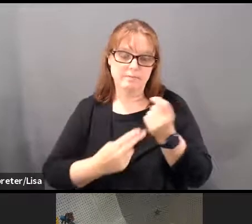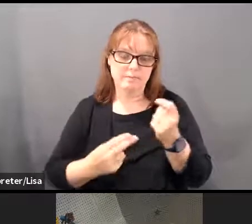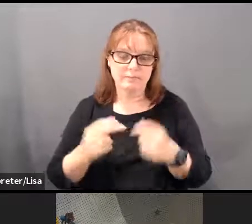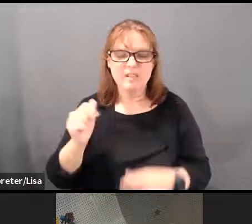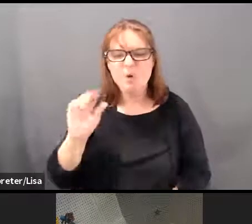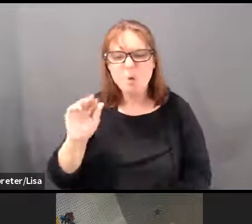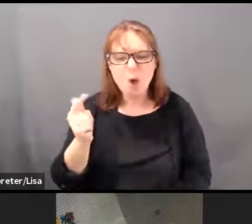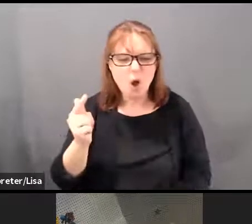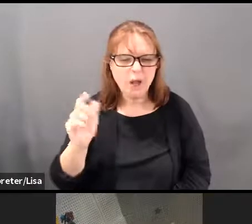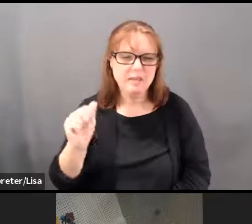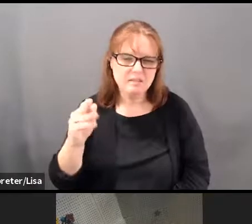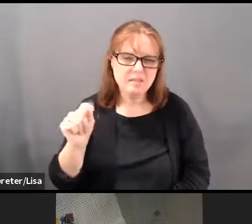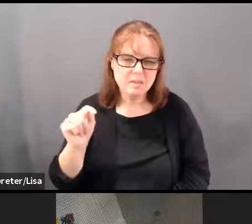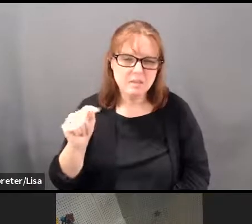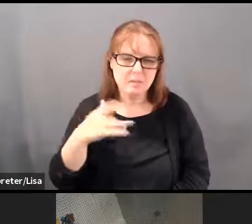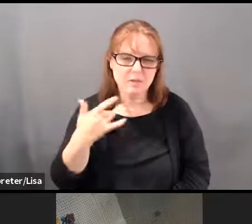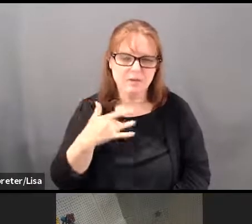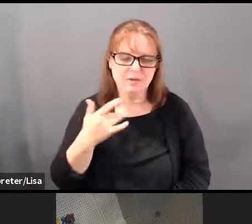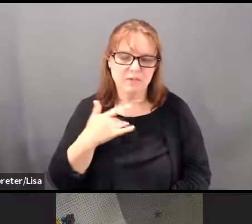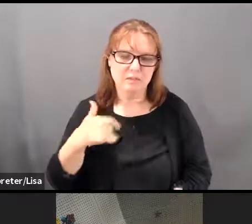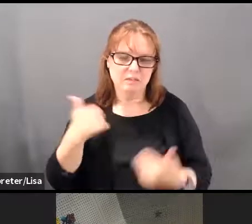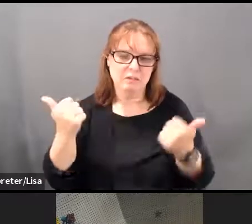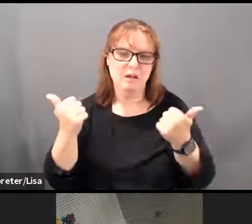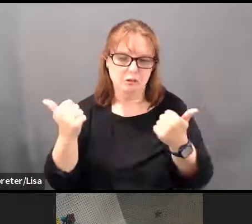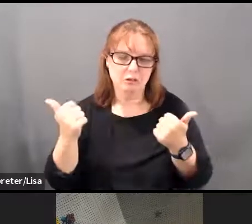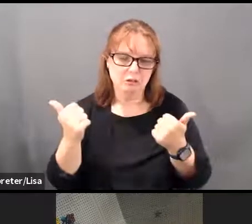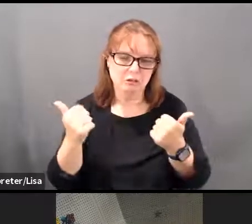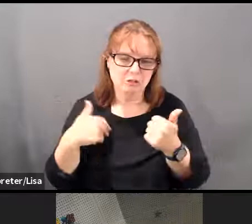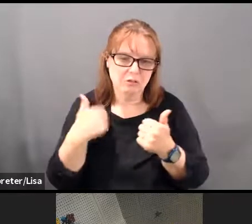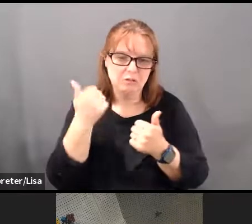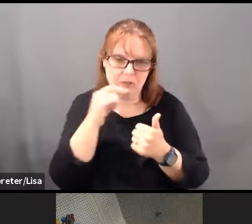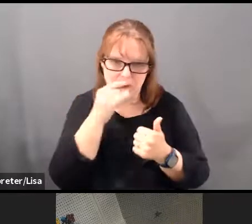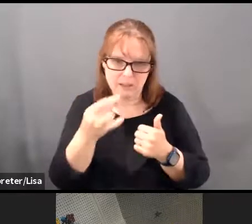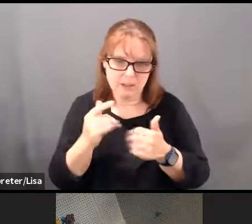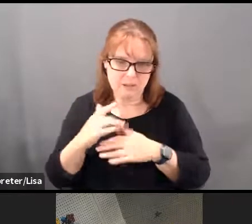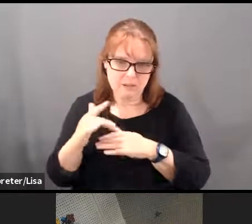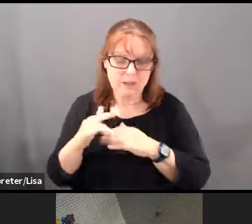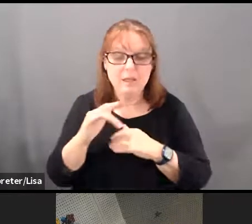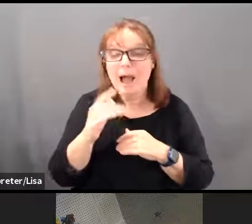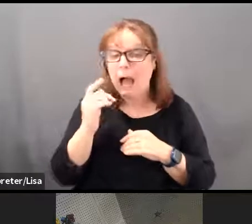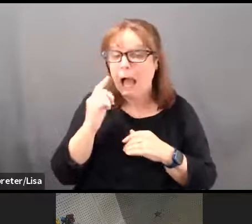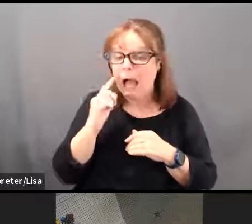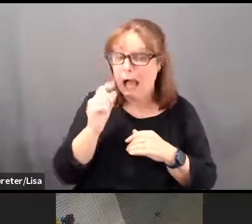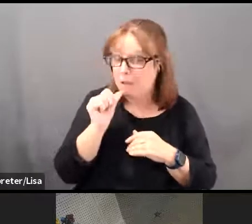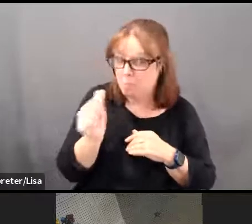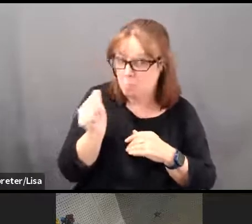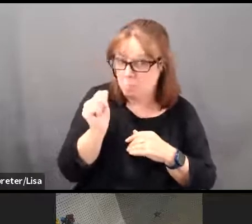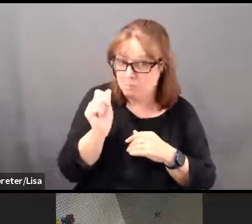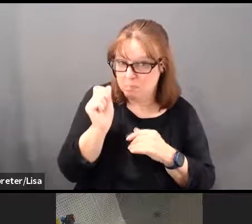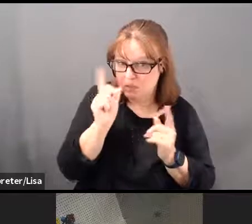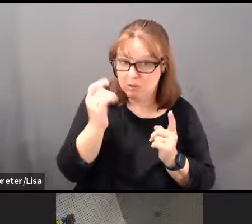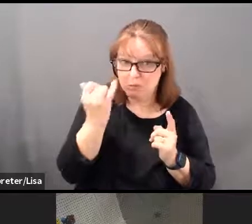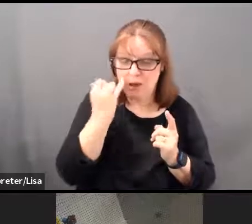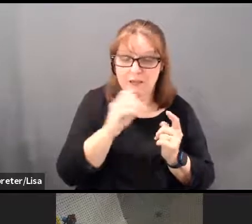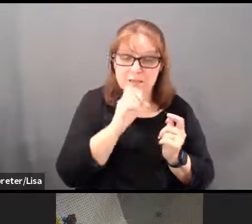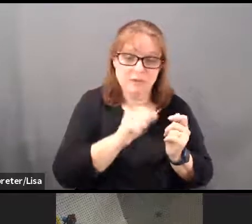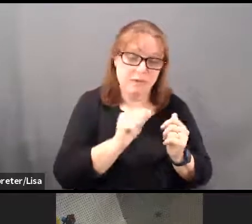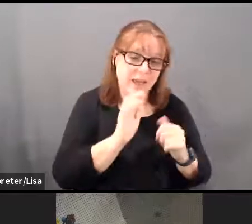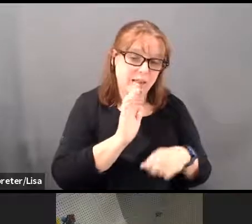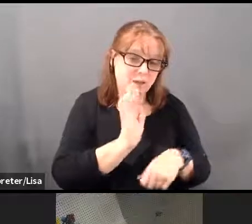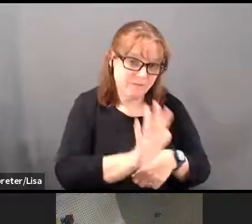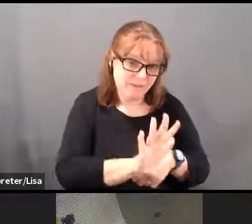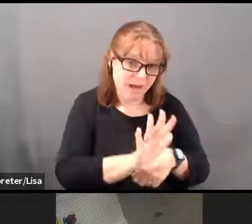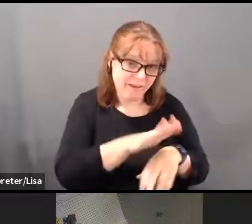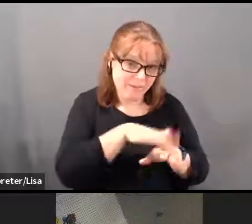September, we'll see it for younger people. I would not be surprised if you saw 5 and older open up before you saw 6 months